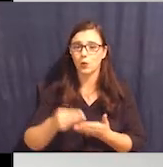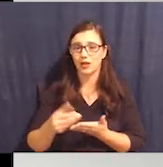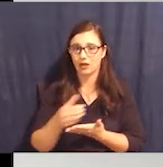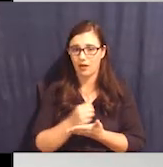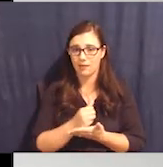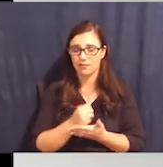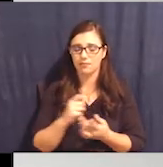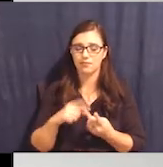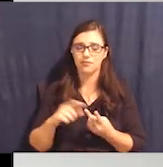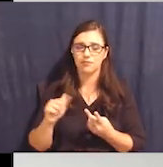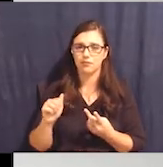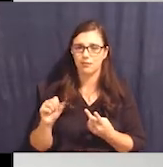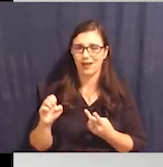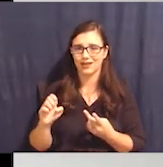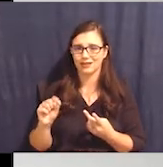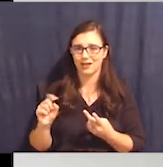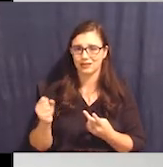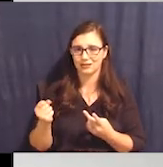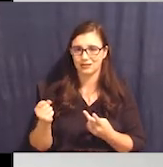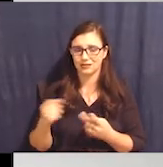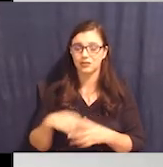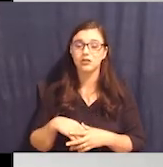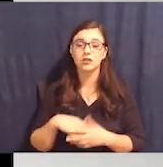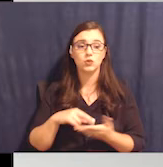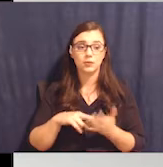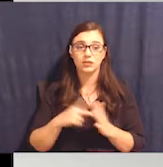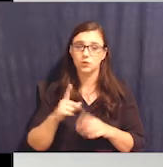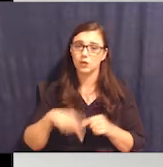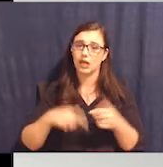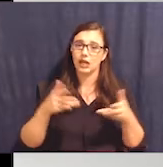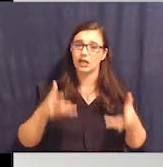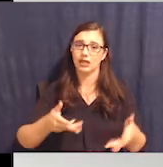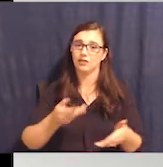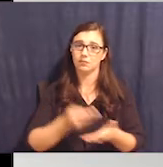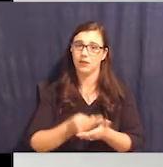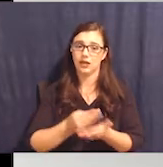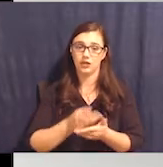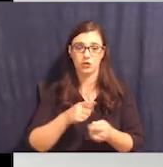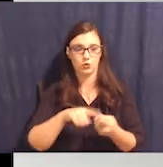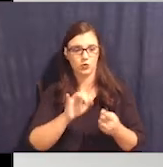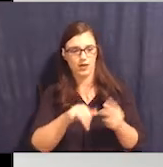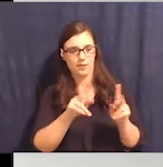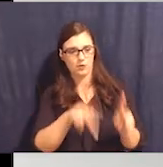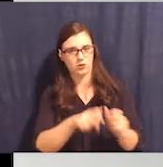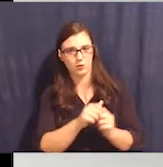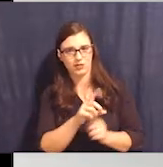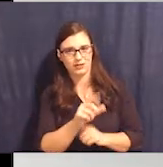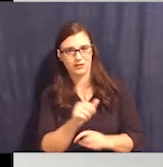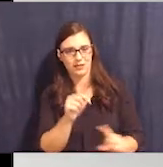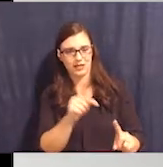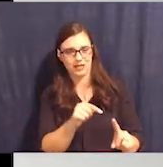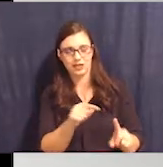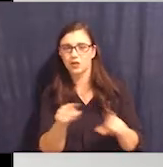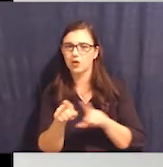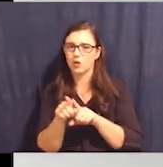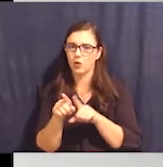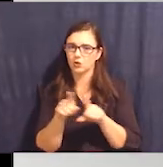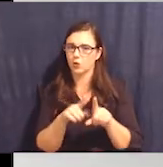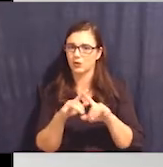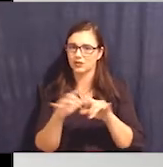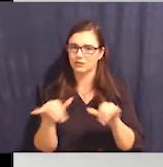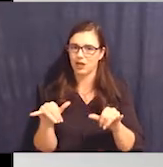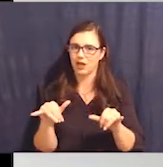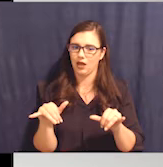of income and assets. So basically, you can't leave money to the person with a disability